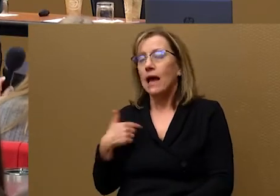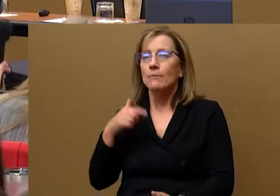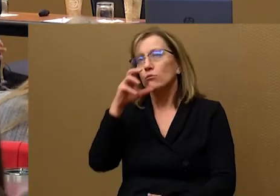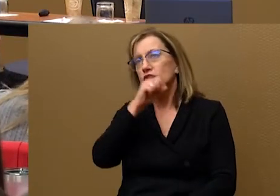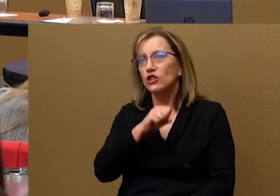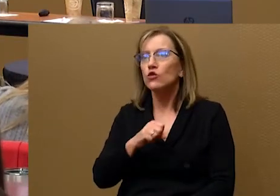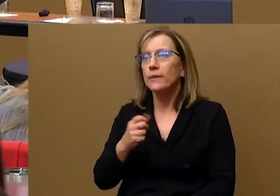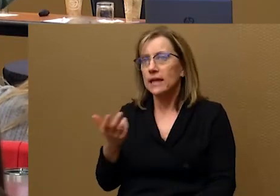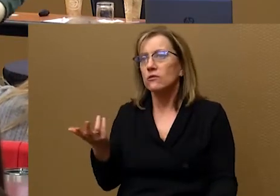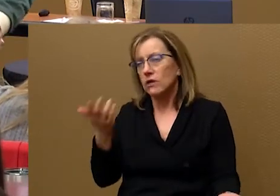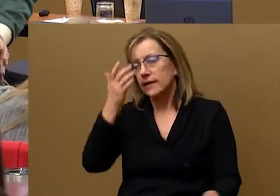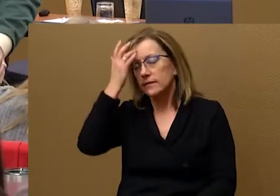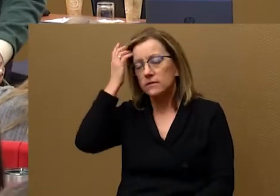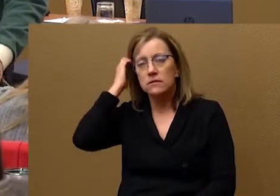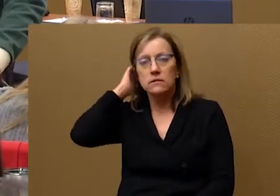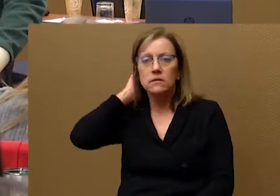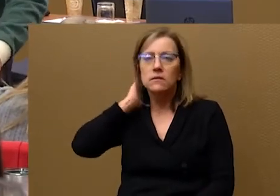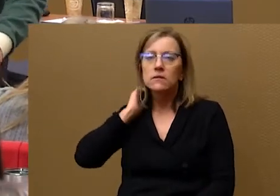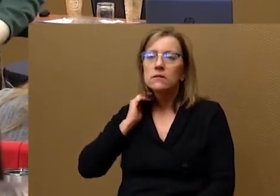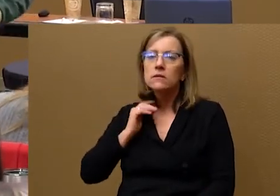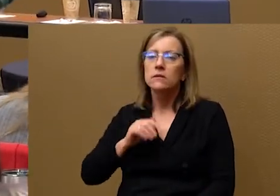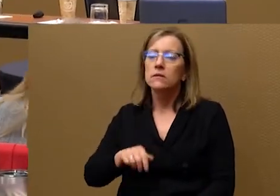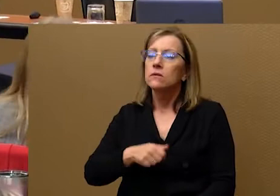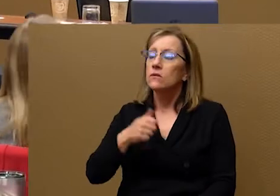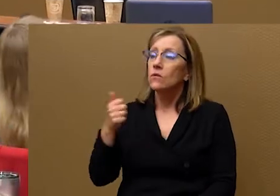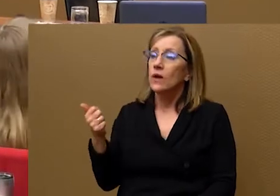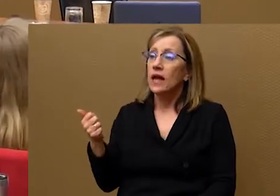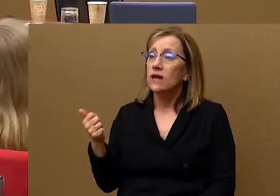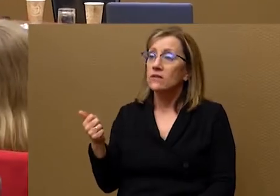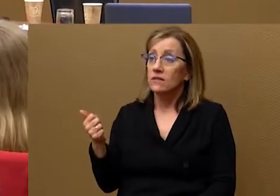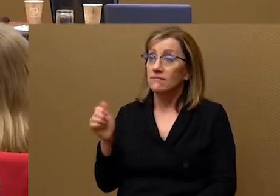repertoire. I'm presuming.